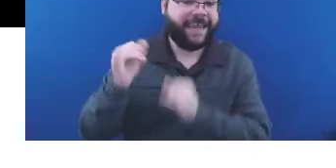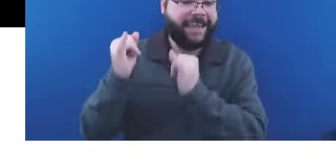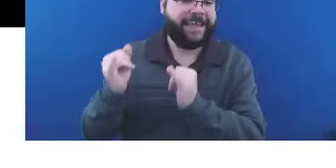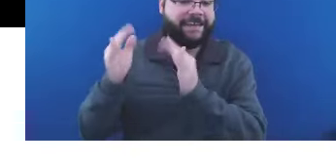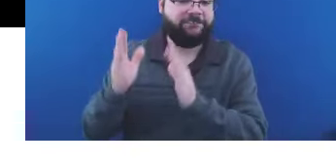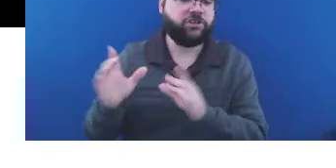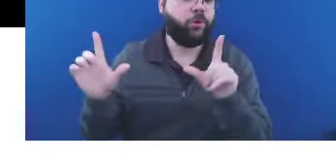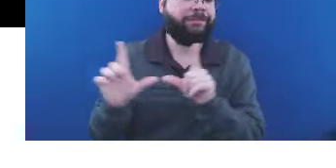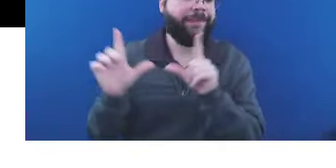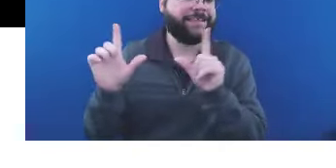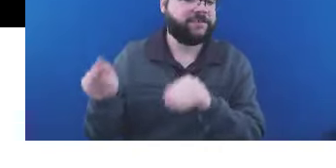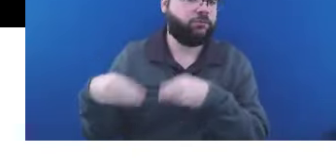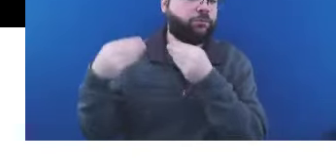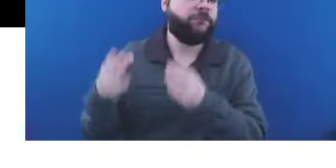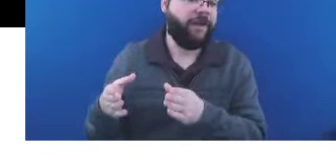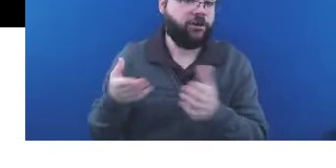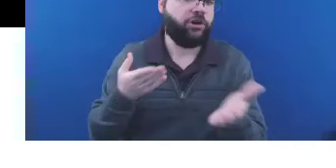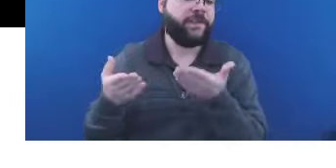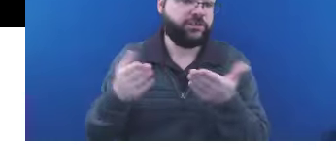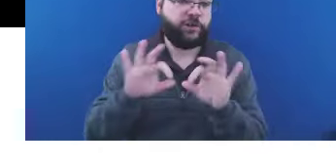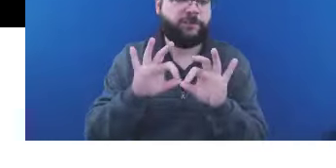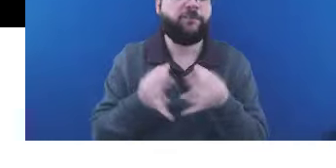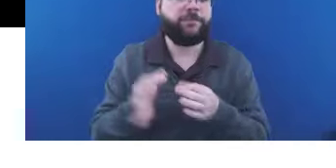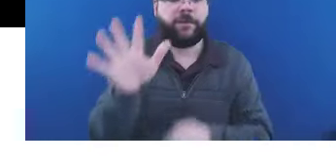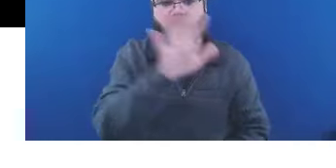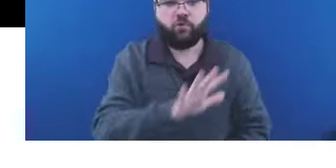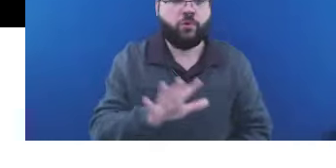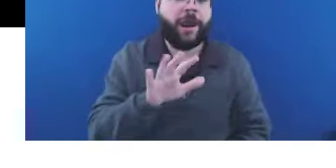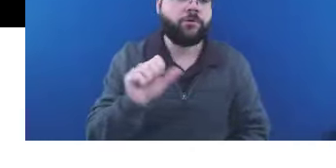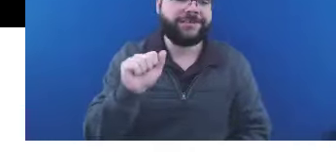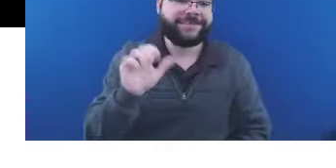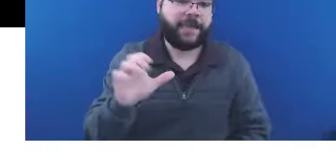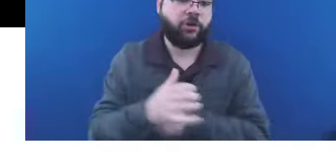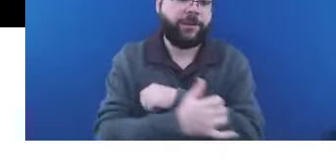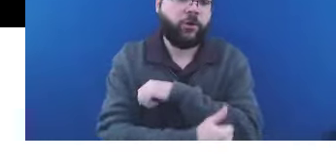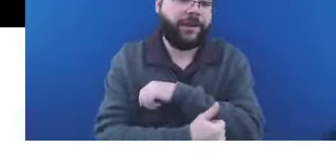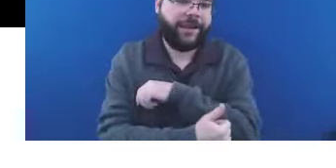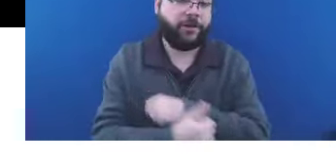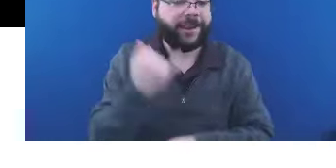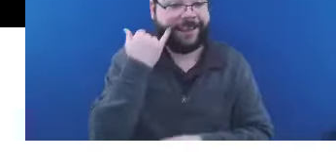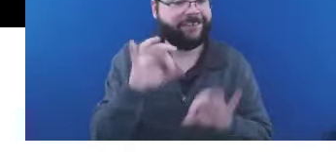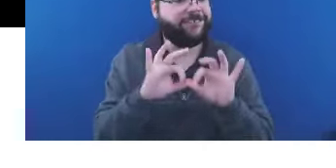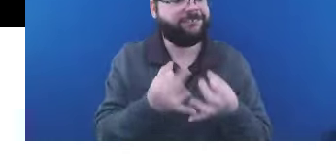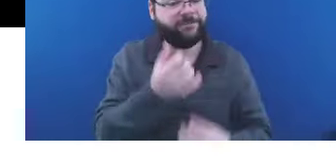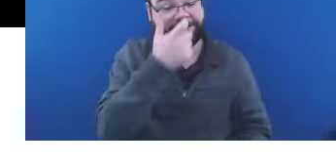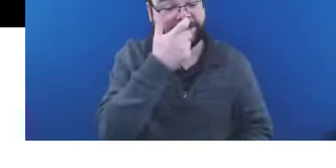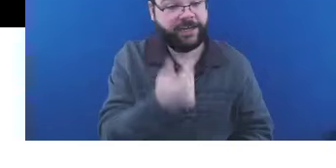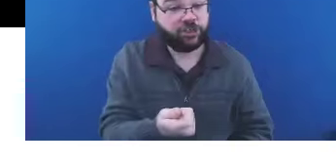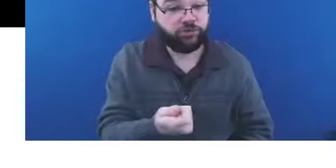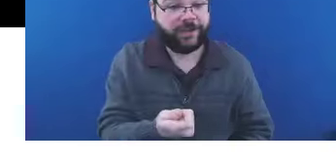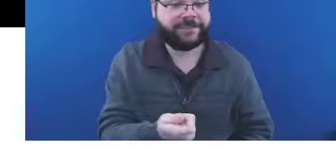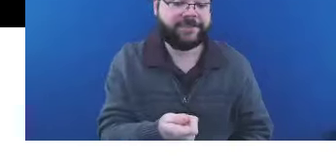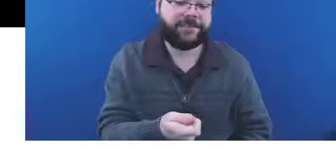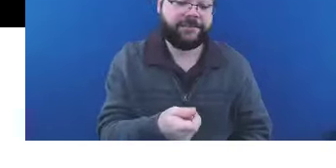individual licensed providers who serve families throughout Sacramento County. If families are interested in their